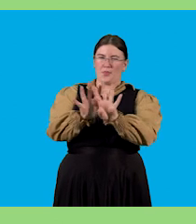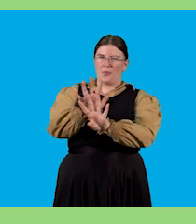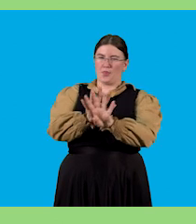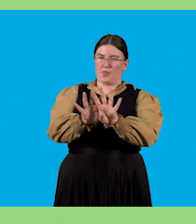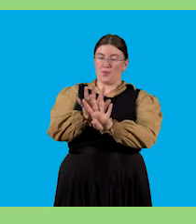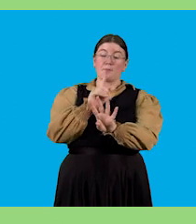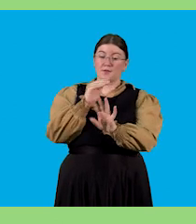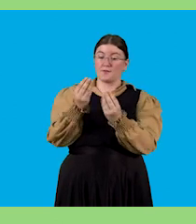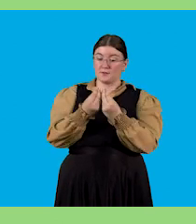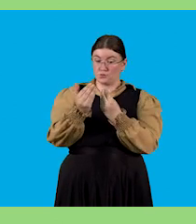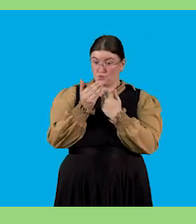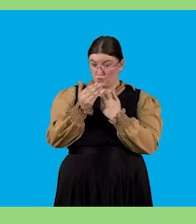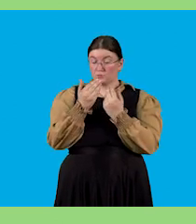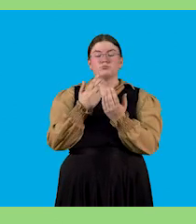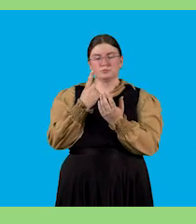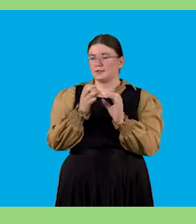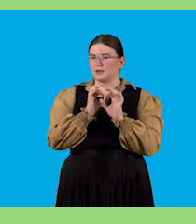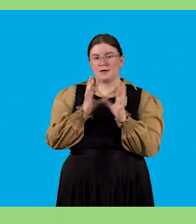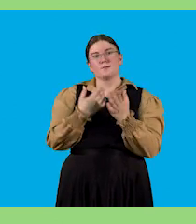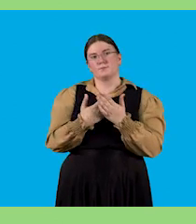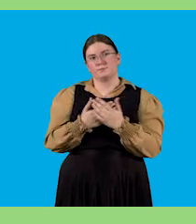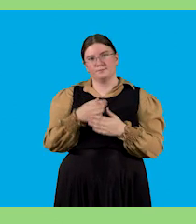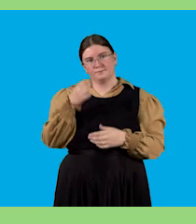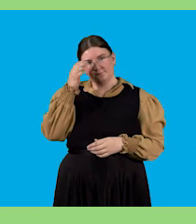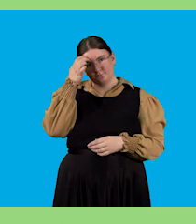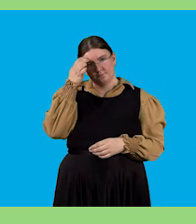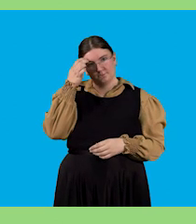while close objects can be seen clearly.